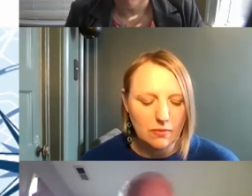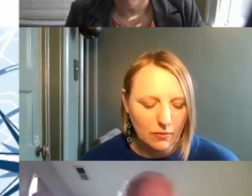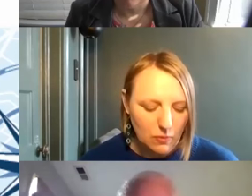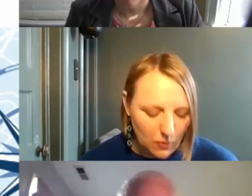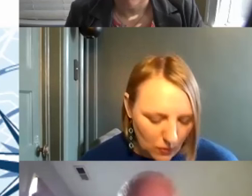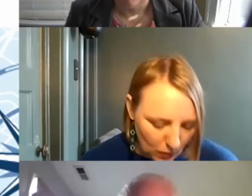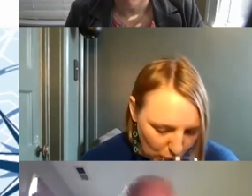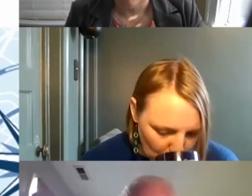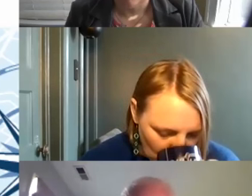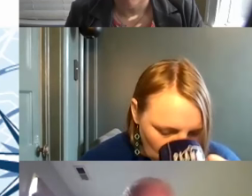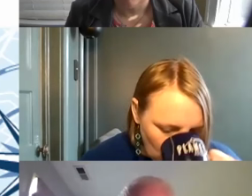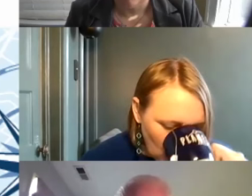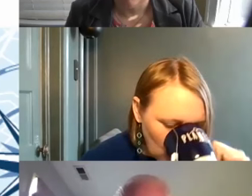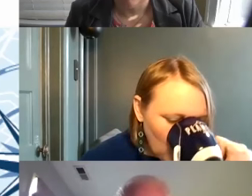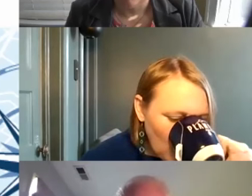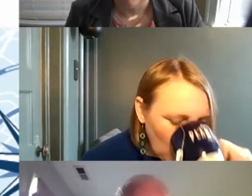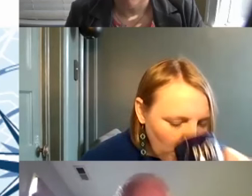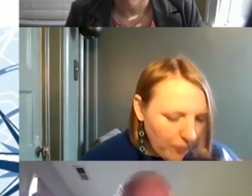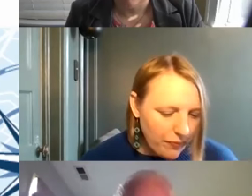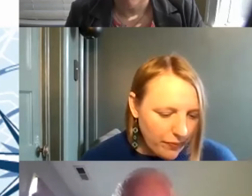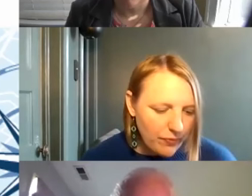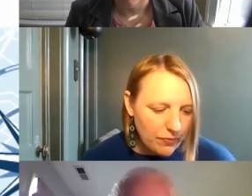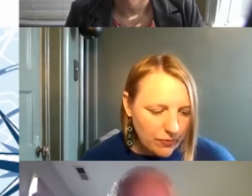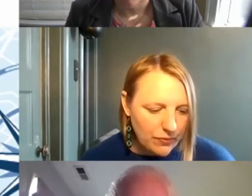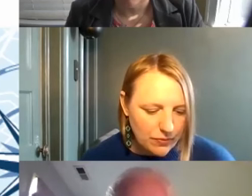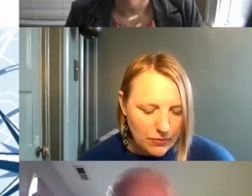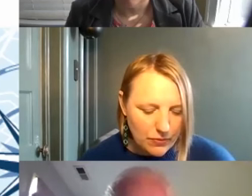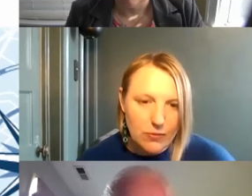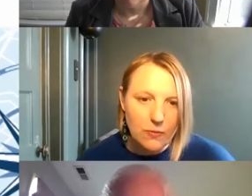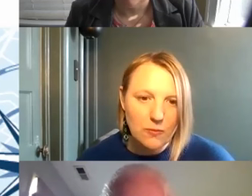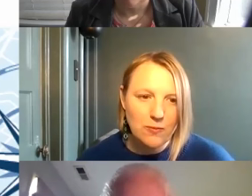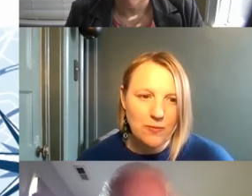specific needs today. We got to step back and think about stuff. What can states do?